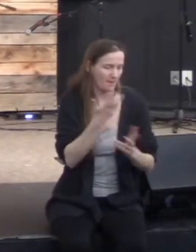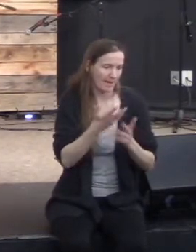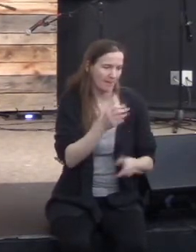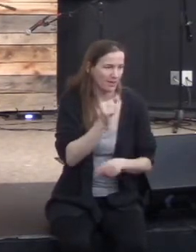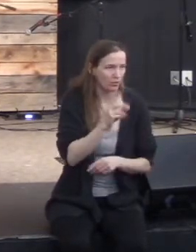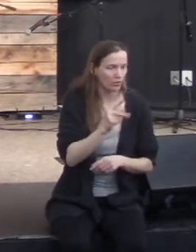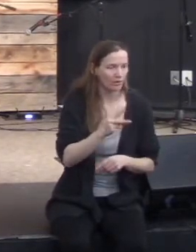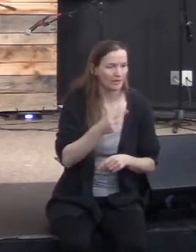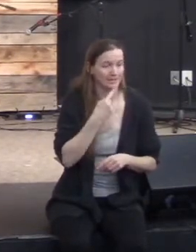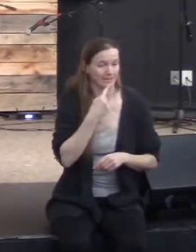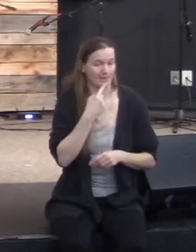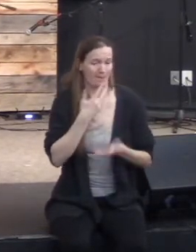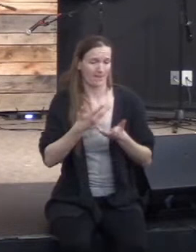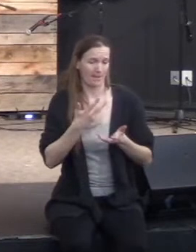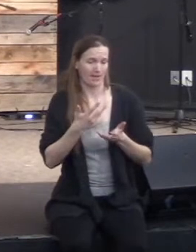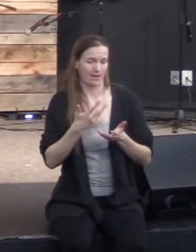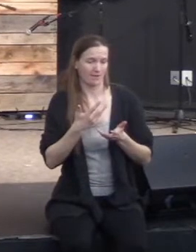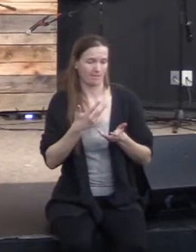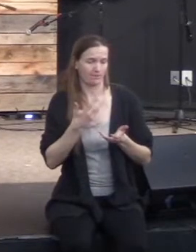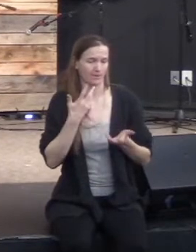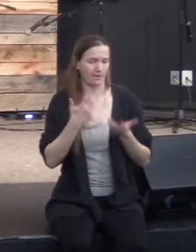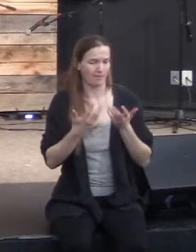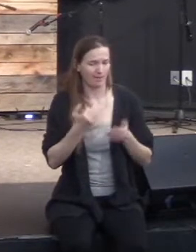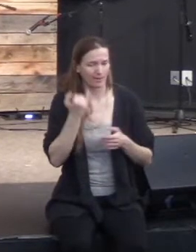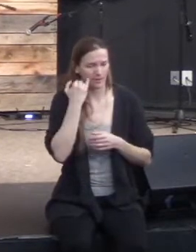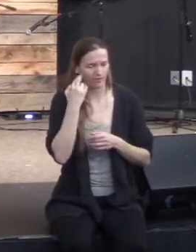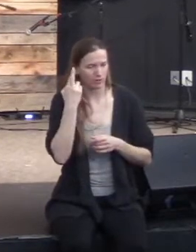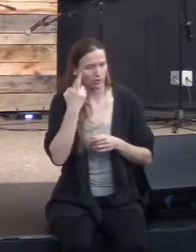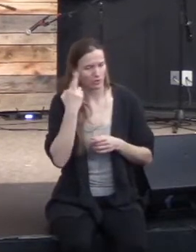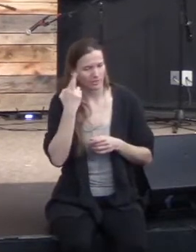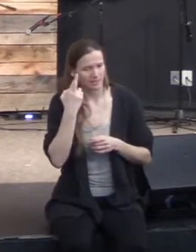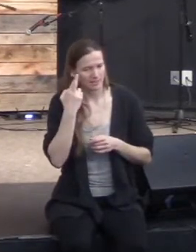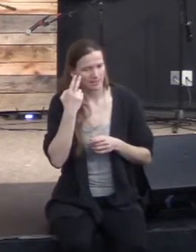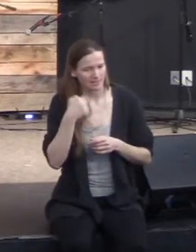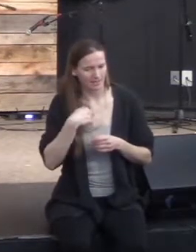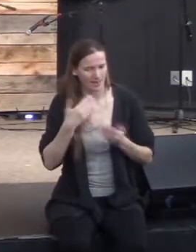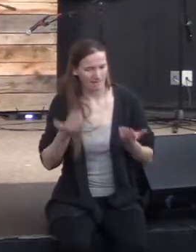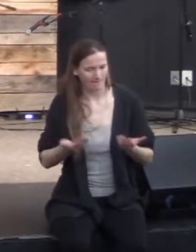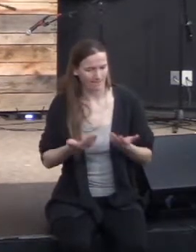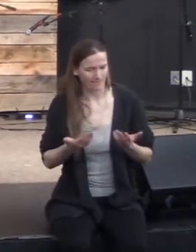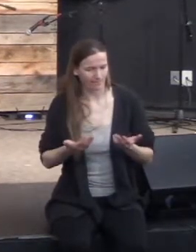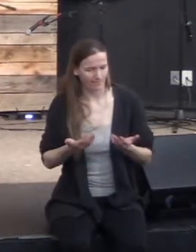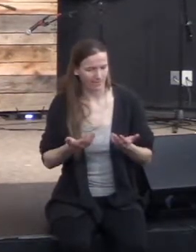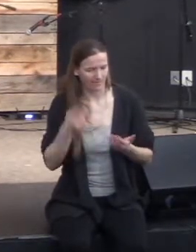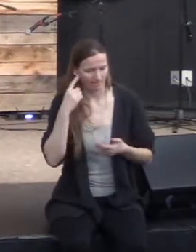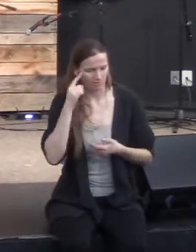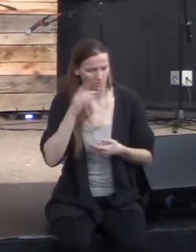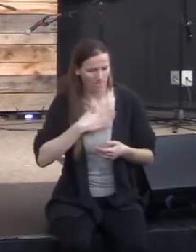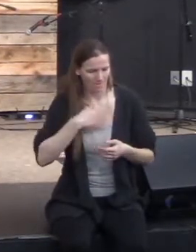maybe, when you've come to grips with the fact that I'm here where I am because of my own